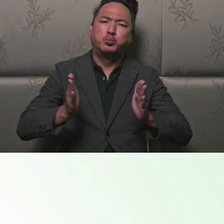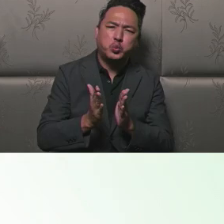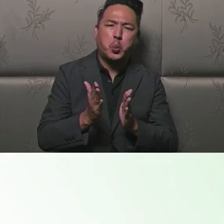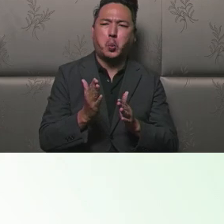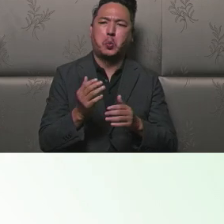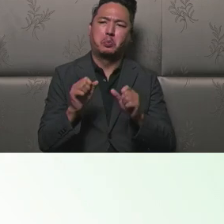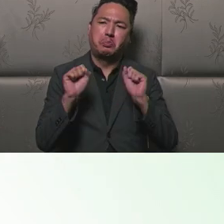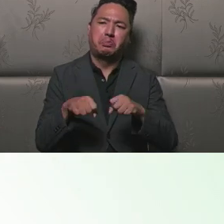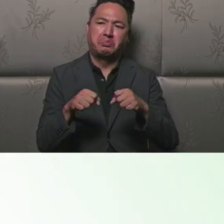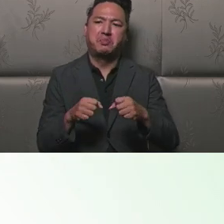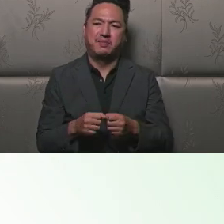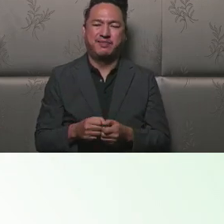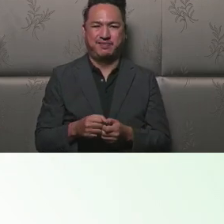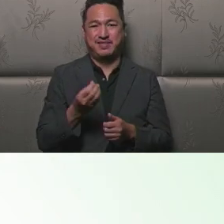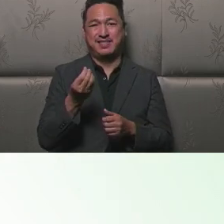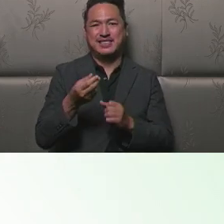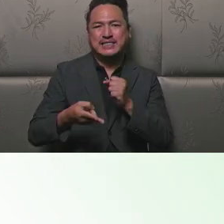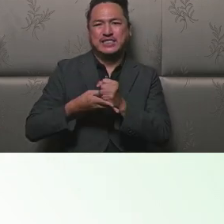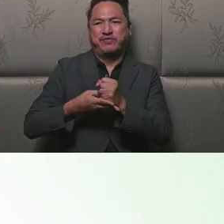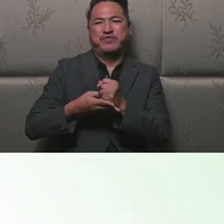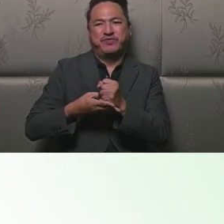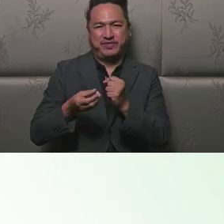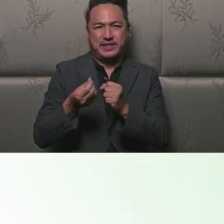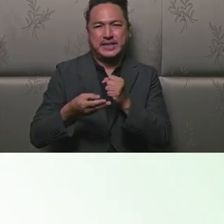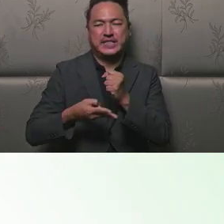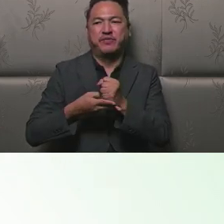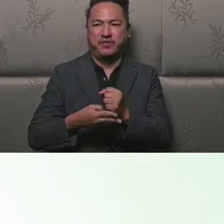examinations and rather than